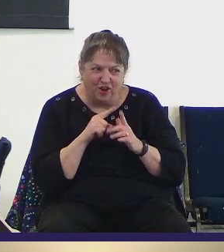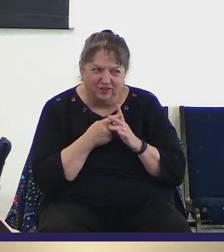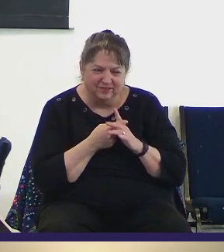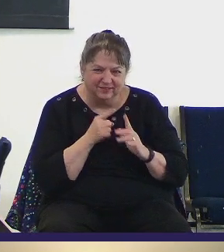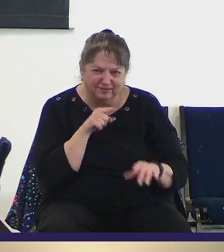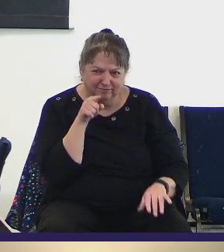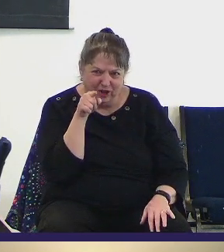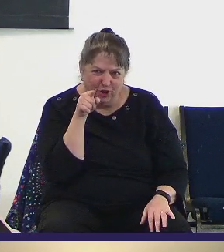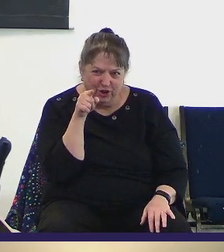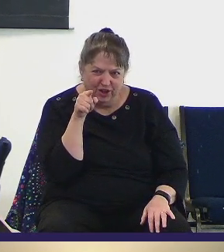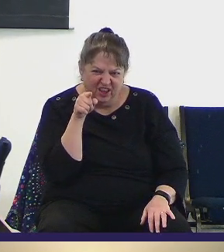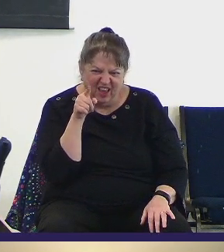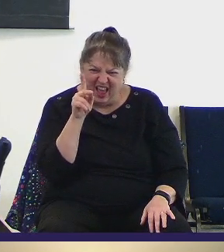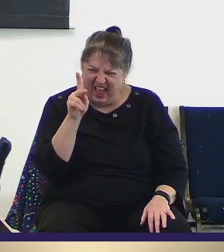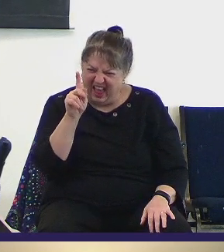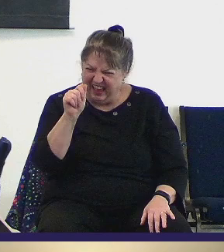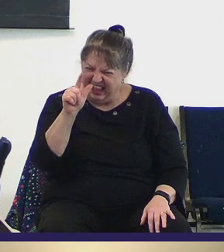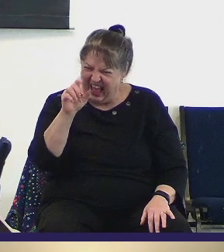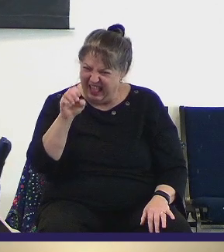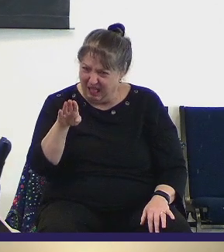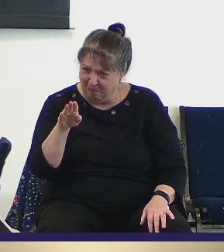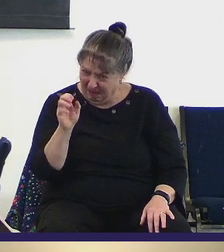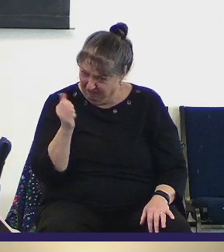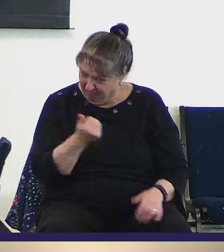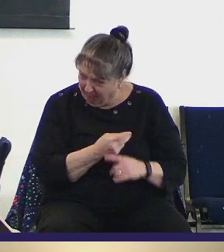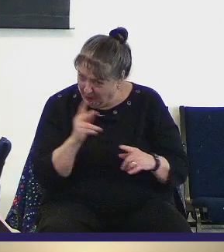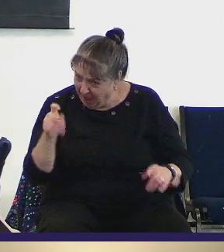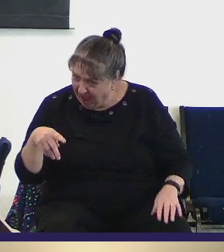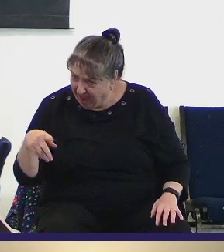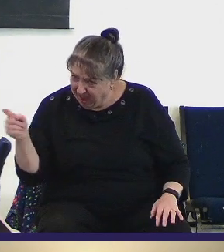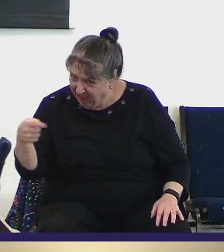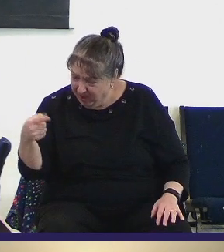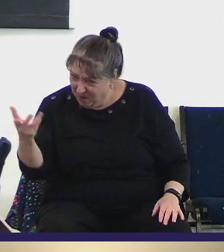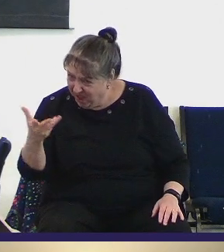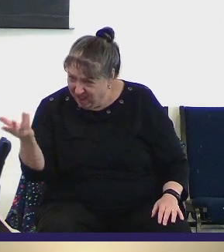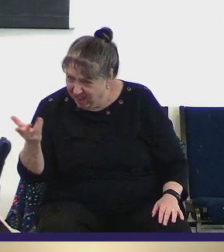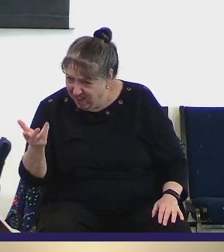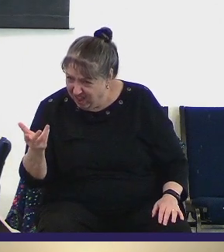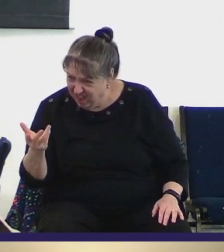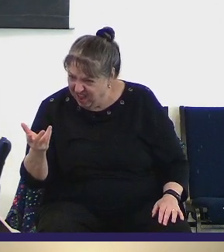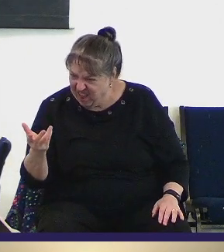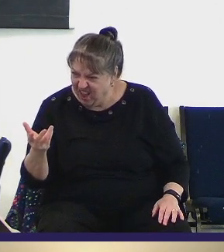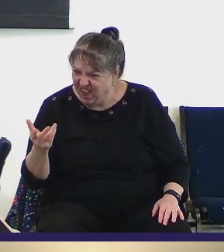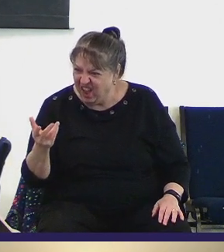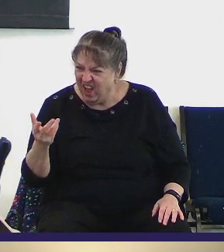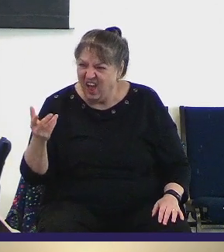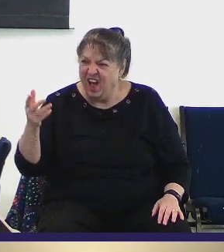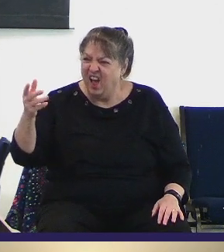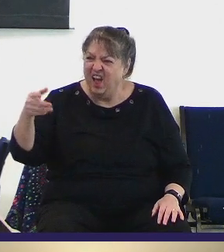Oh, Caleb? Hey. You okay? Oh, yeah. You know I got to preach?